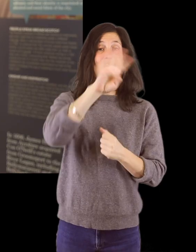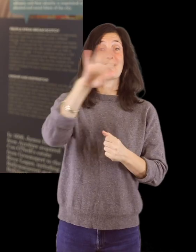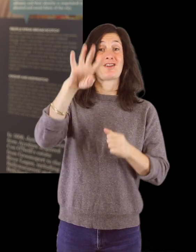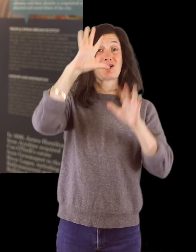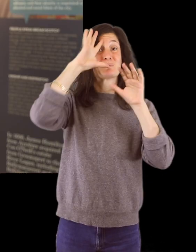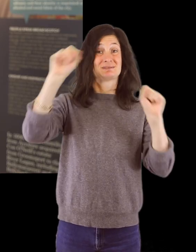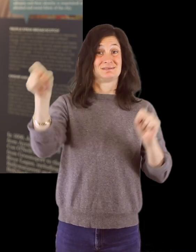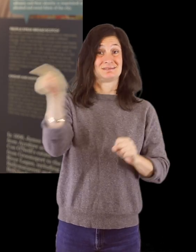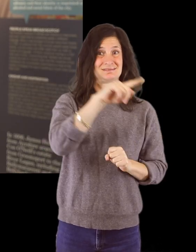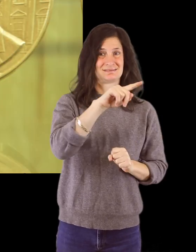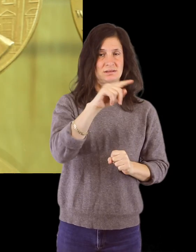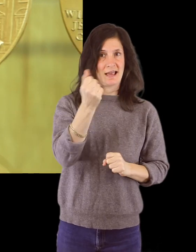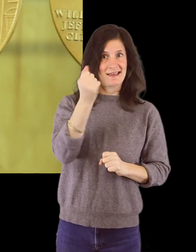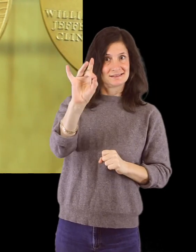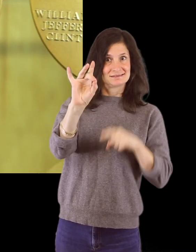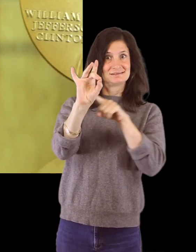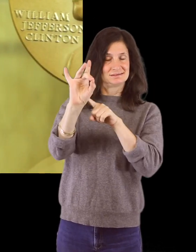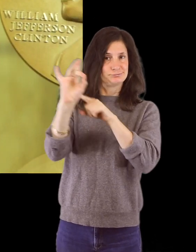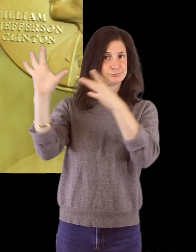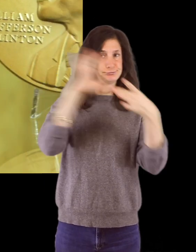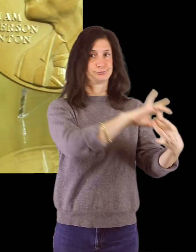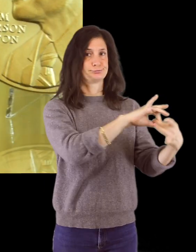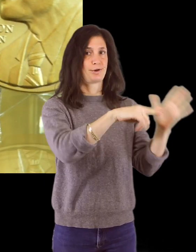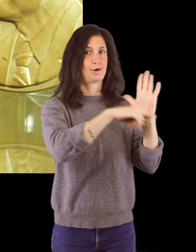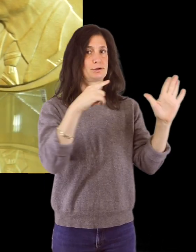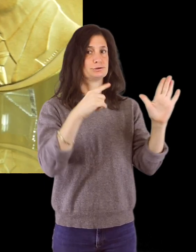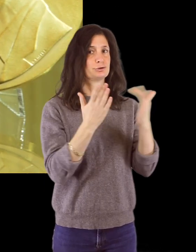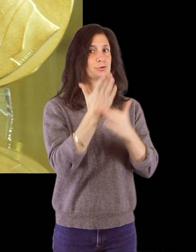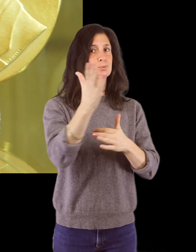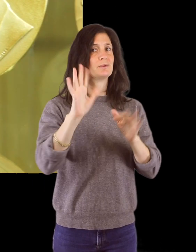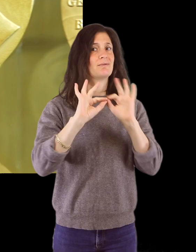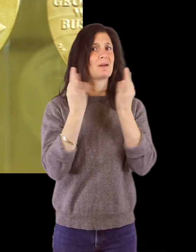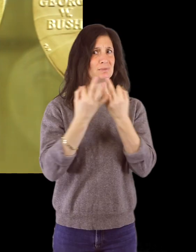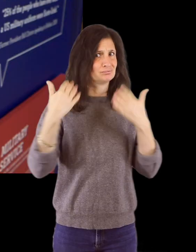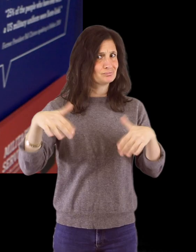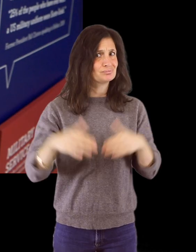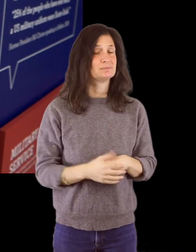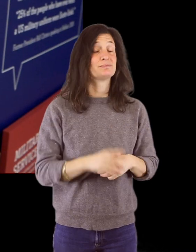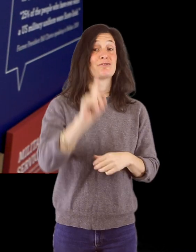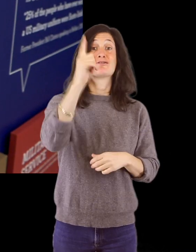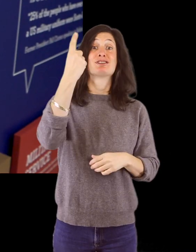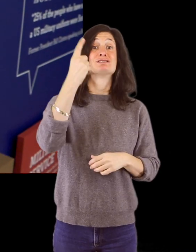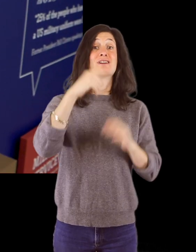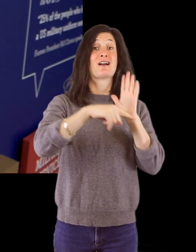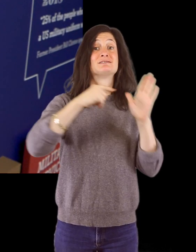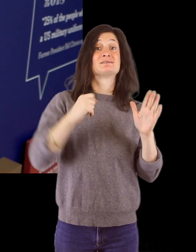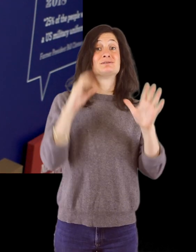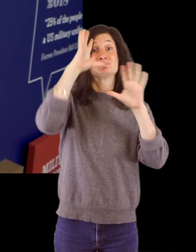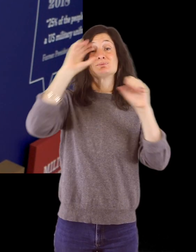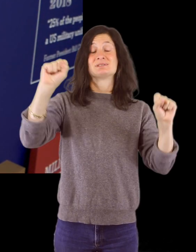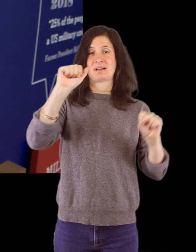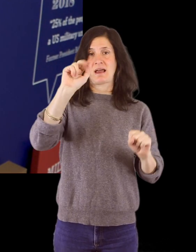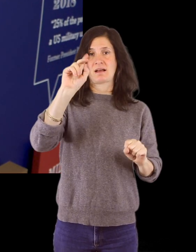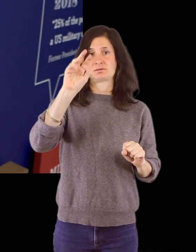society. No fewer than 18 of 44 presidents can claim connections through their family roots to Ulster, from the